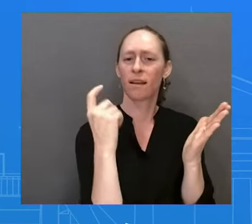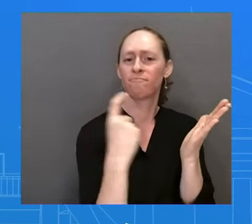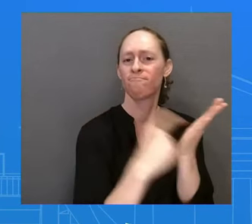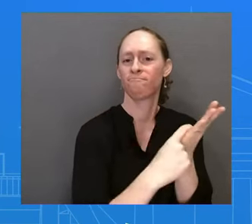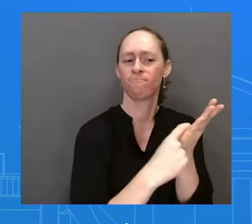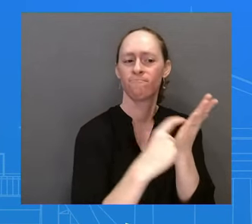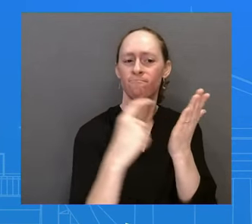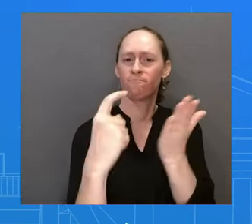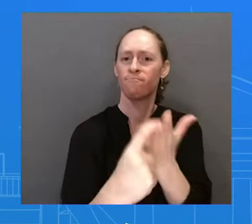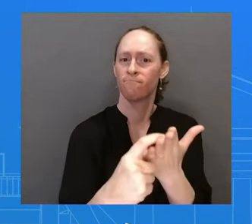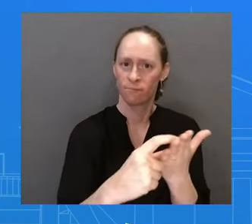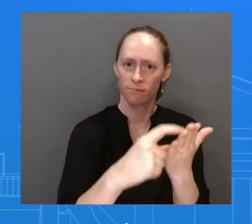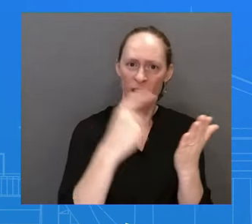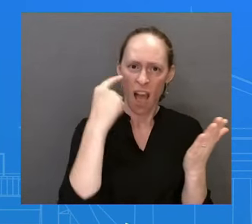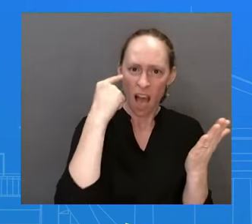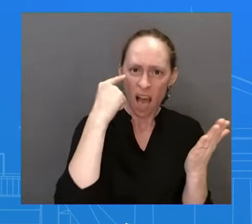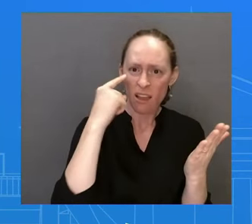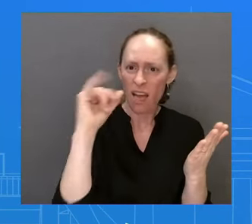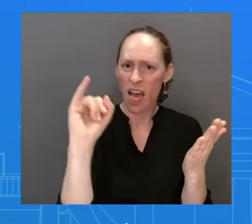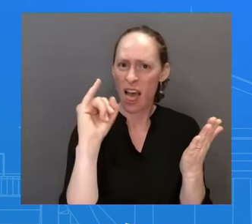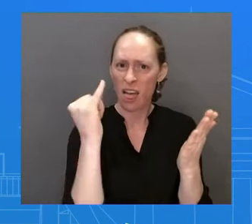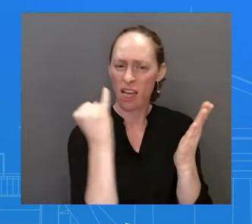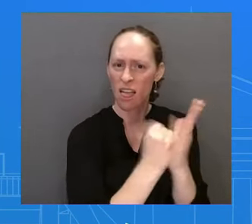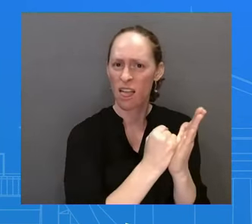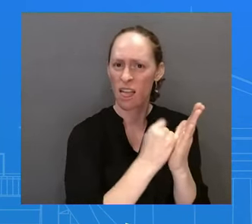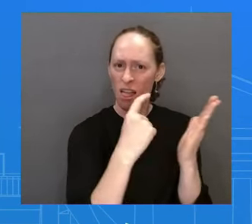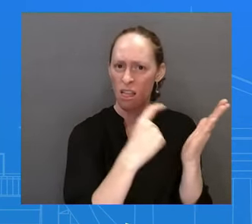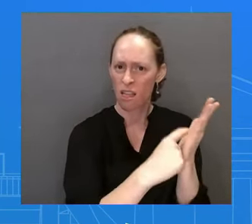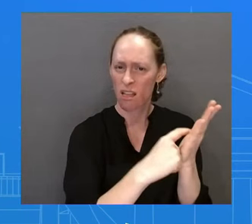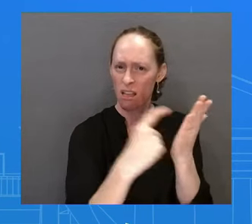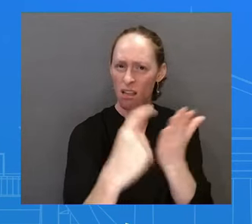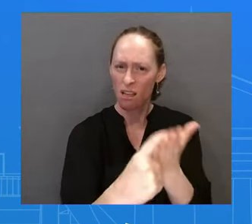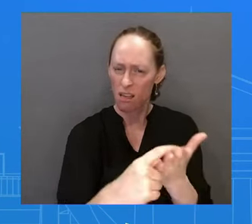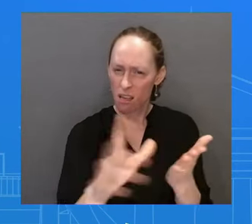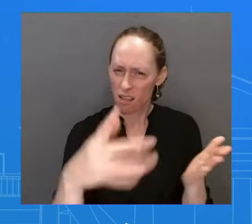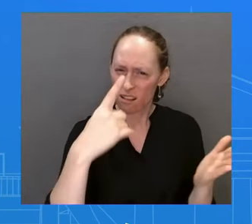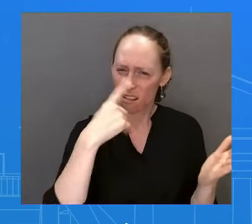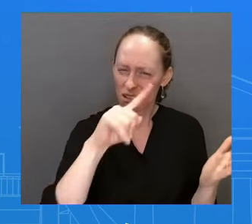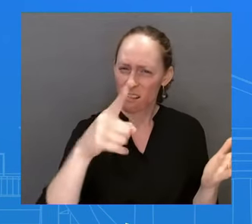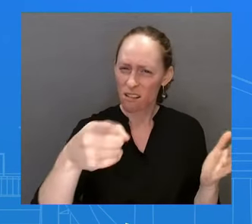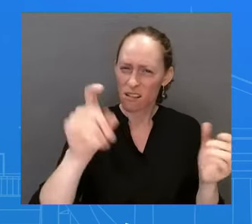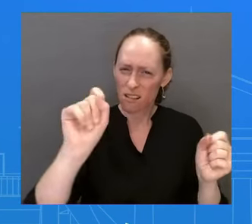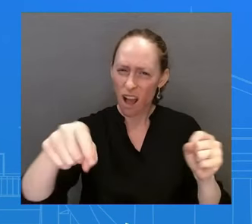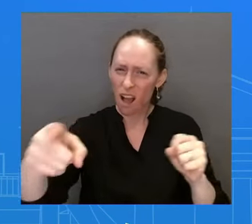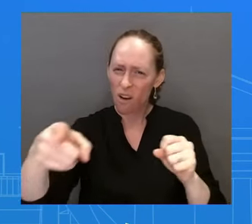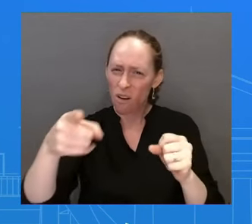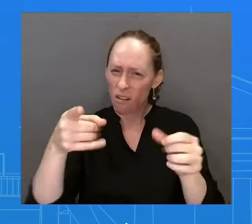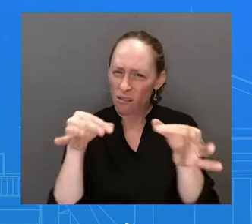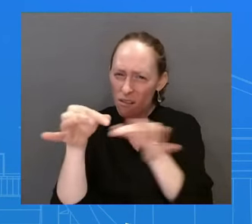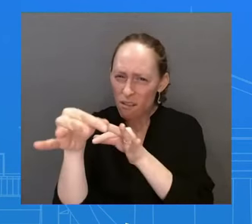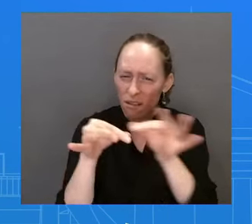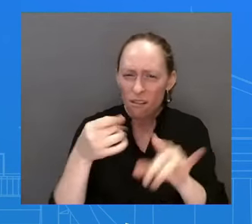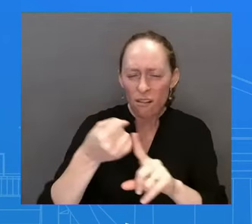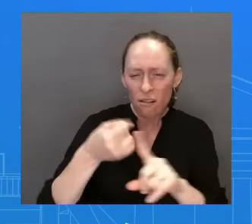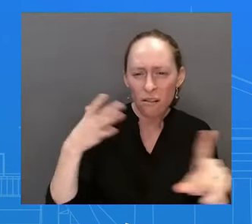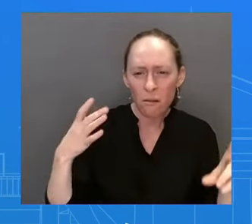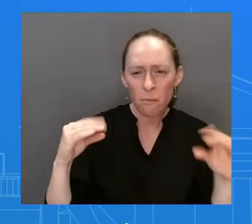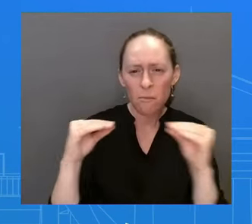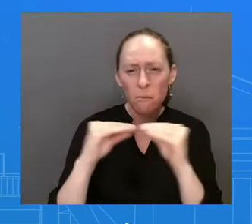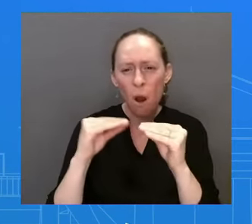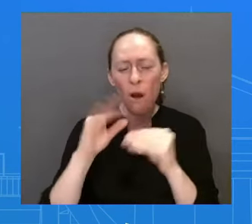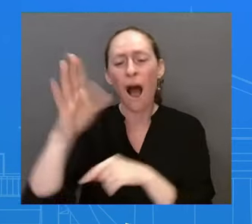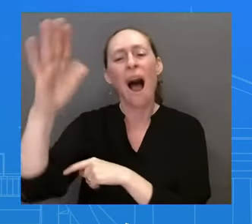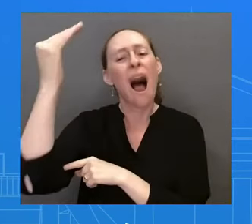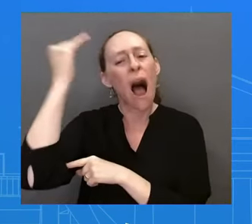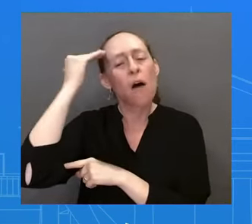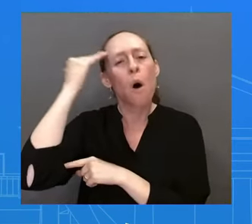of intelligence, and if there's any intelligence? You're not getting into intelligence assessment. No, I'm trying to ask about the diplomacy. I appreciate the